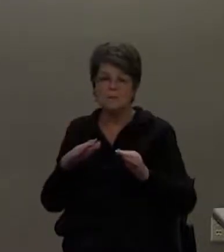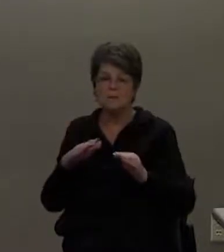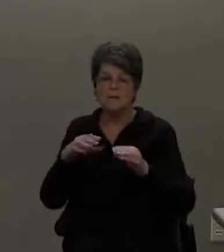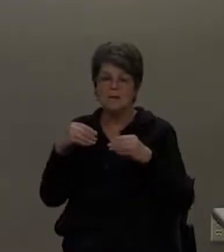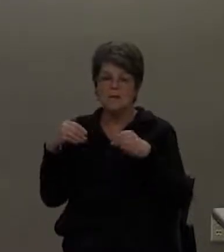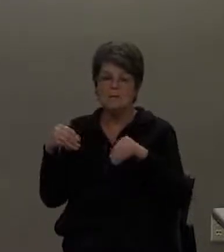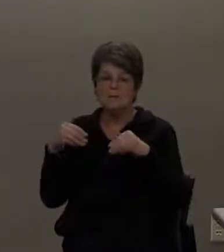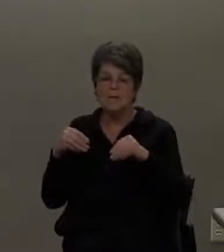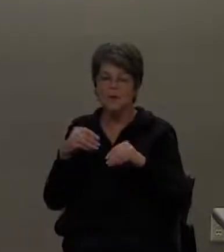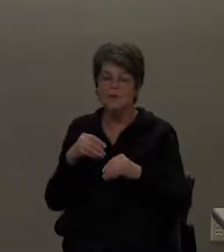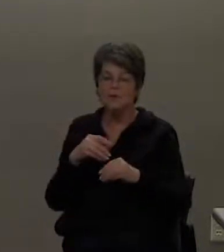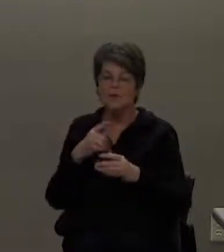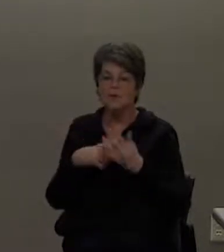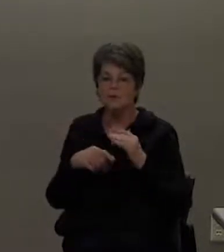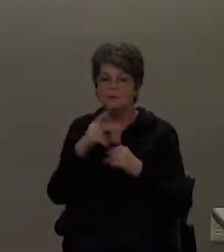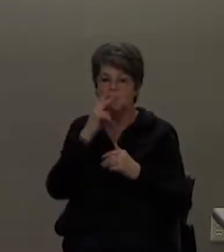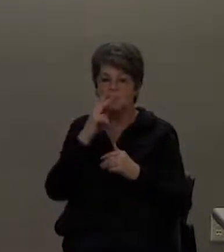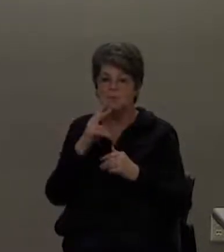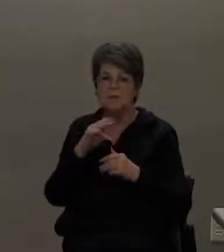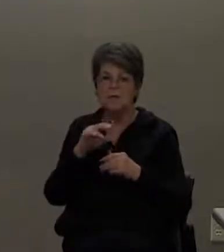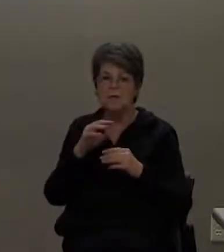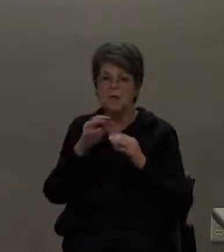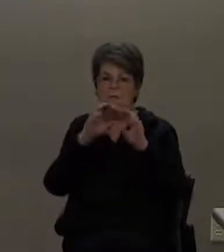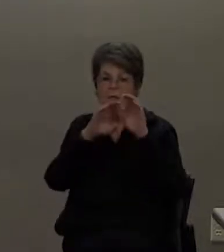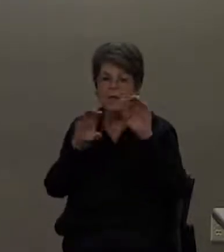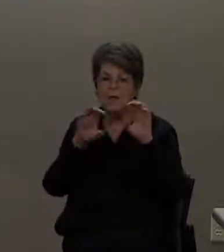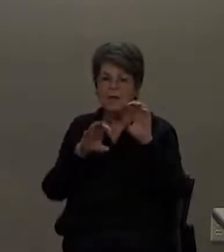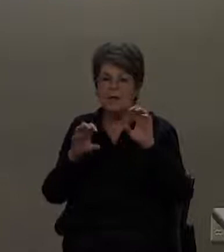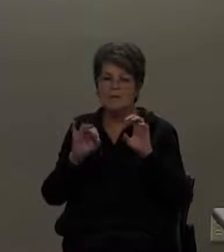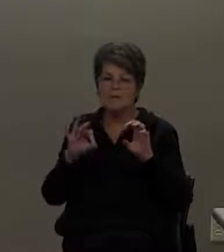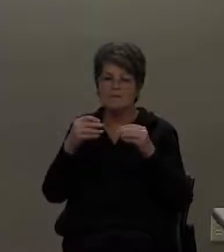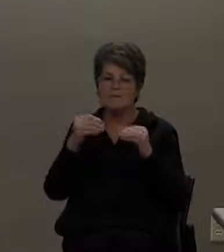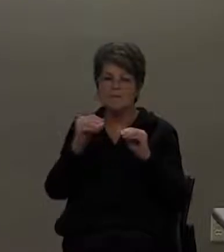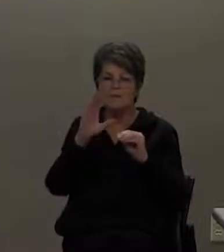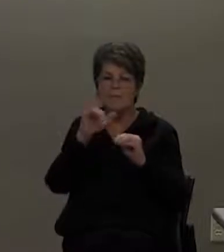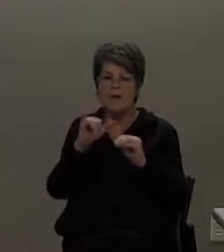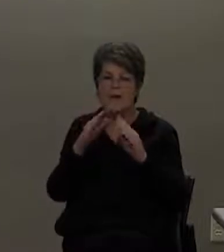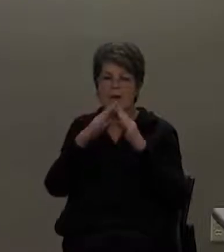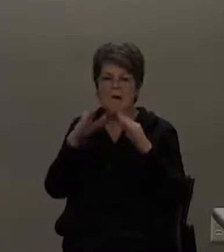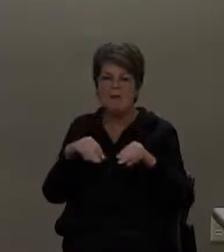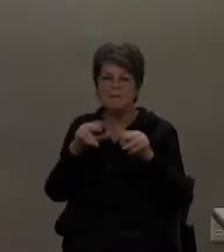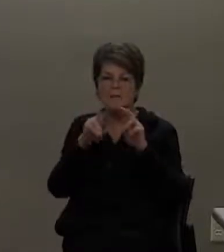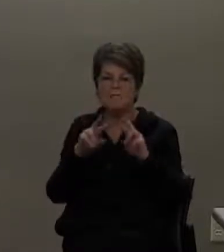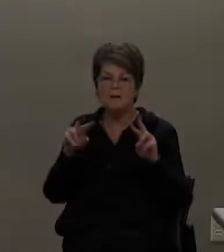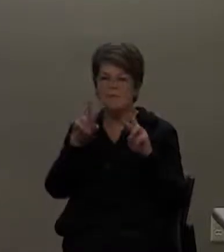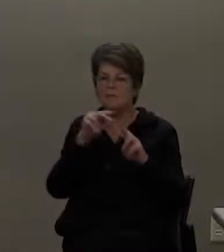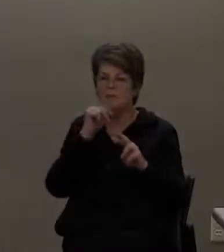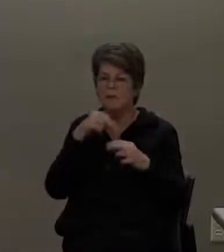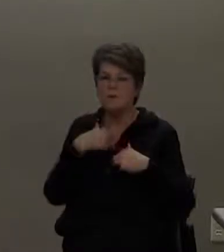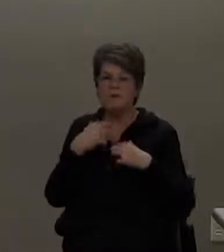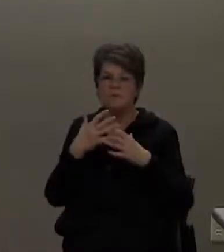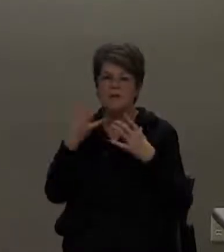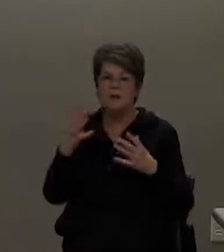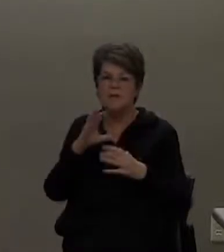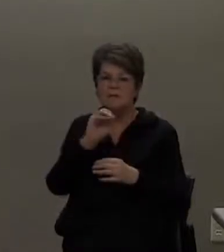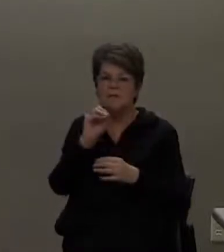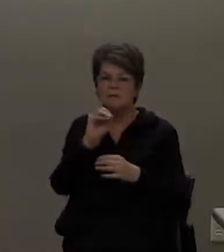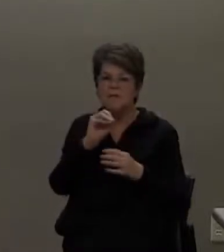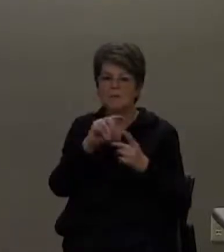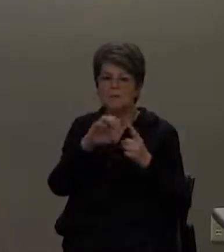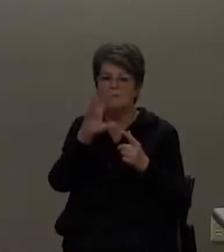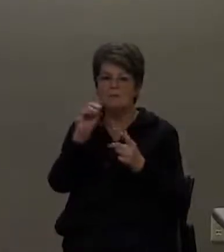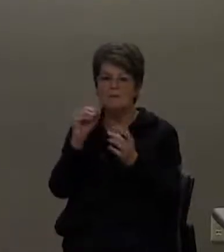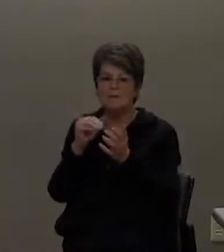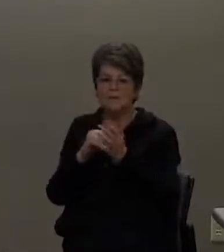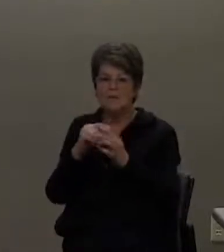What you're looking at here is the breakout of sales by housing value. You can see we don't have a lot of stuff in the $0 to $50,000